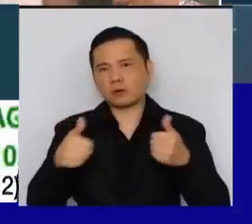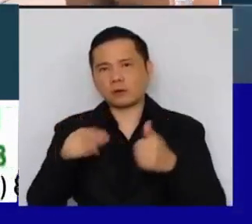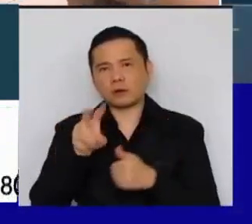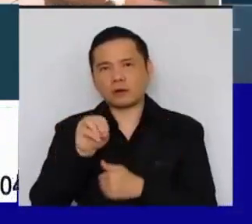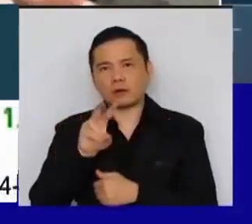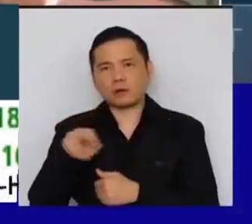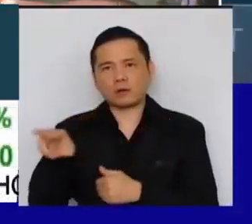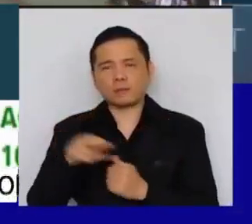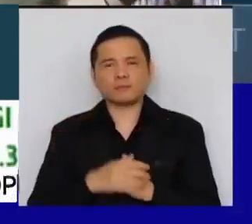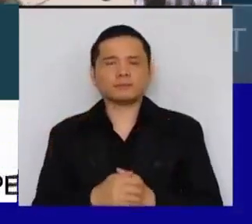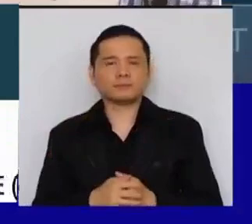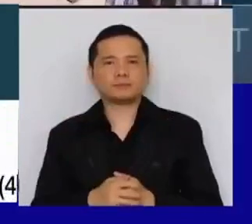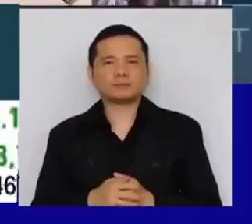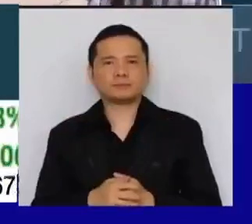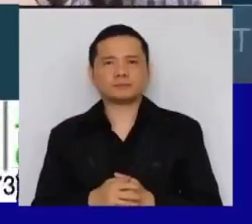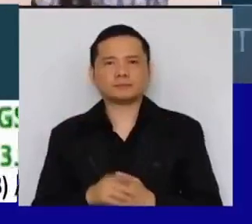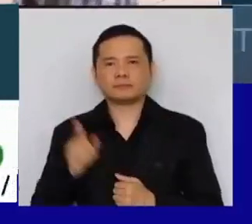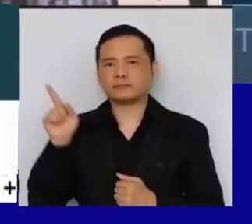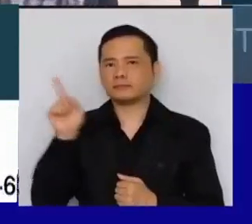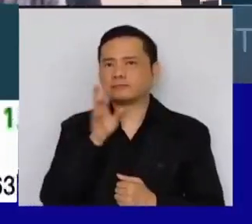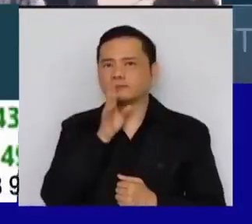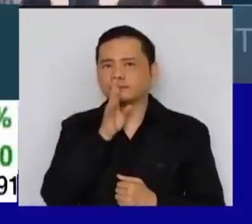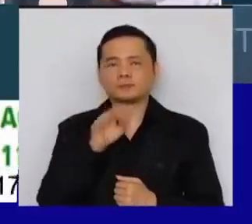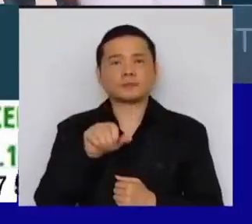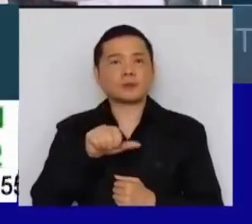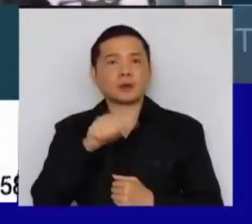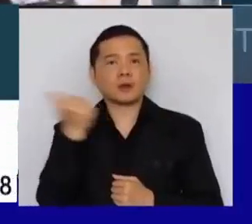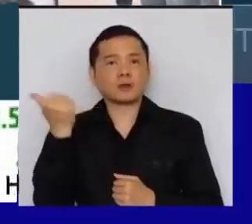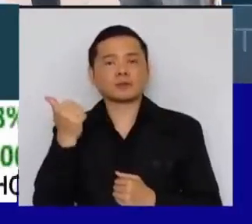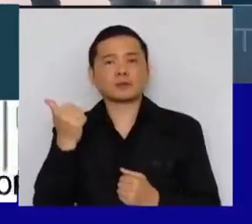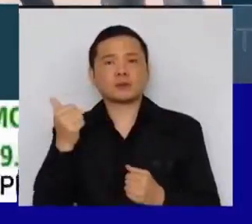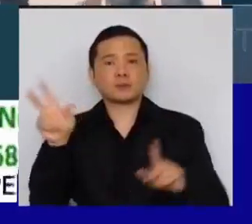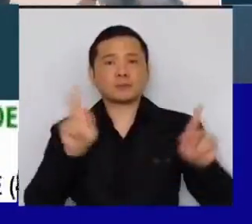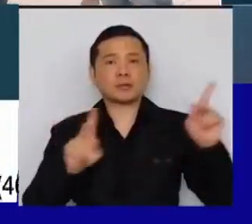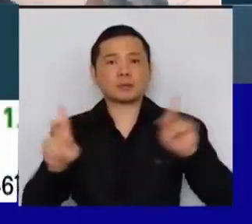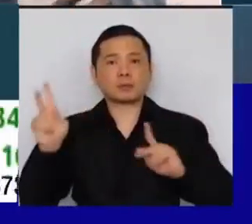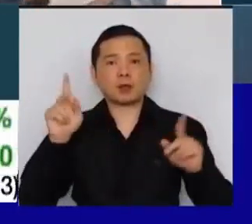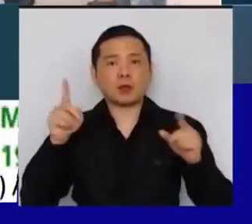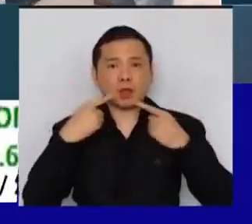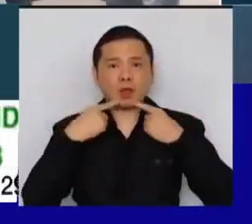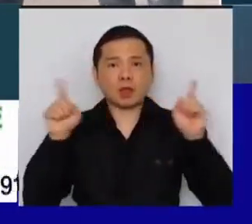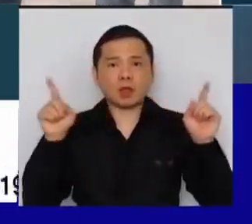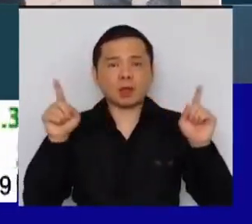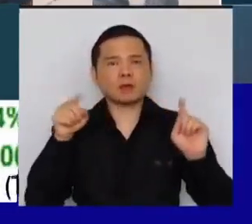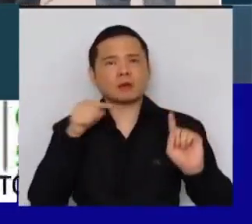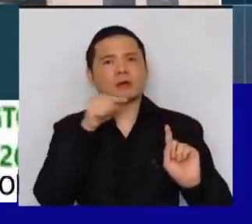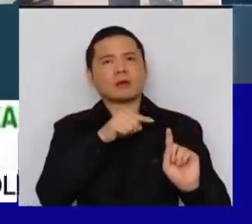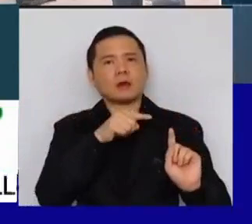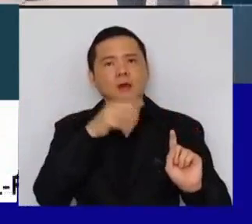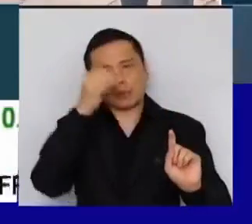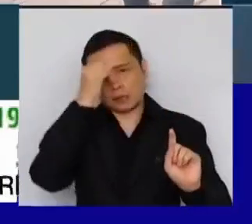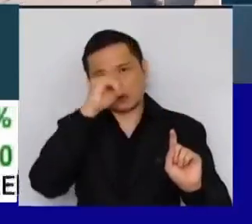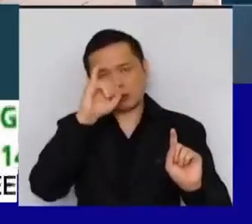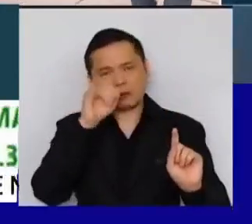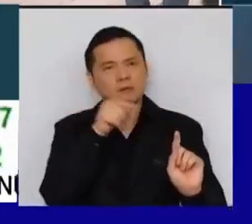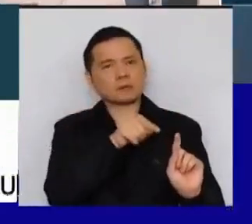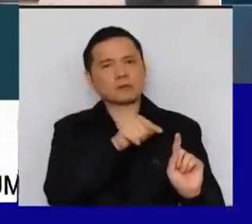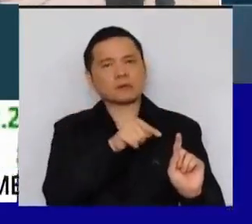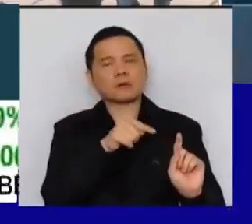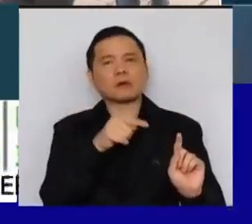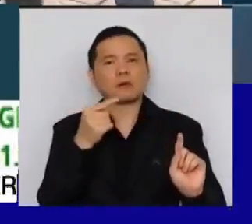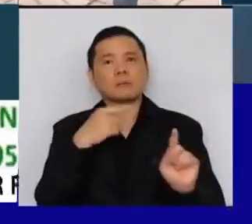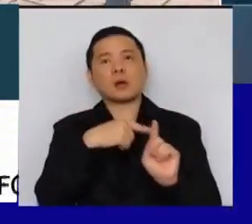But unlike the other declared candidate so far, Isko Moreno has the advantage of not only having